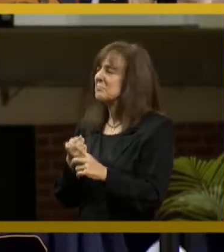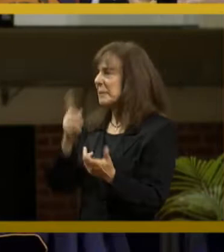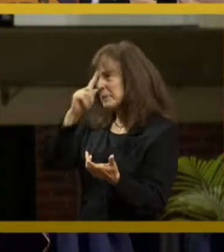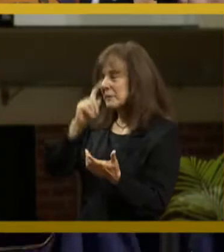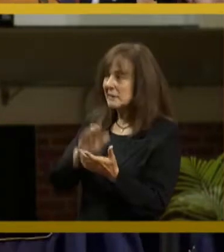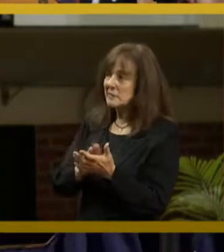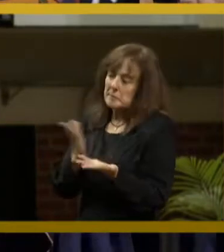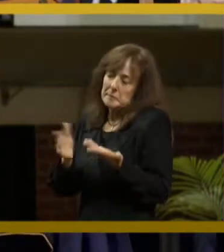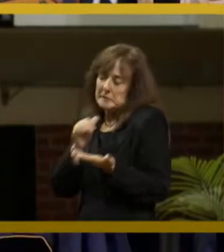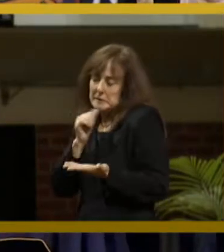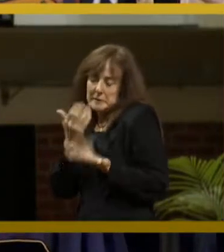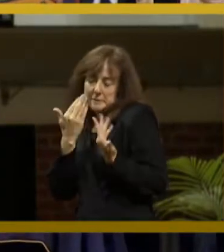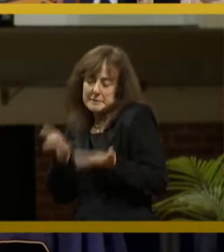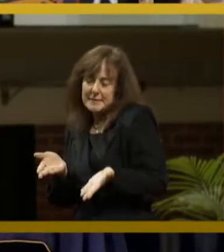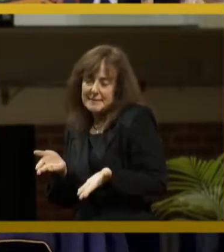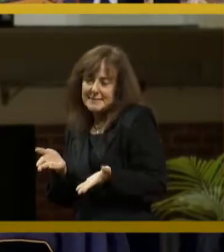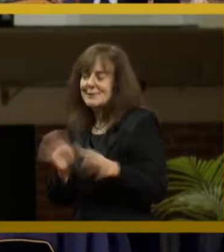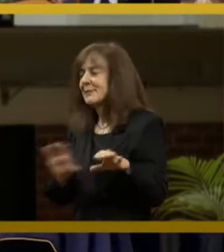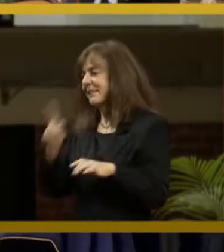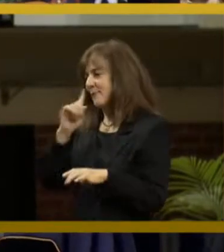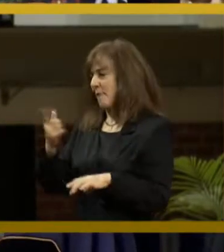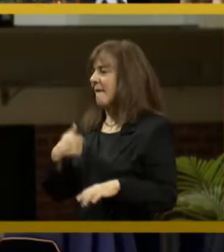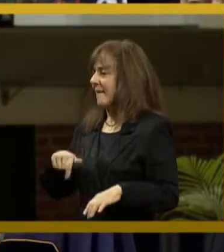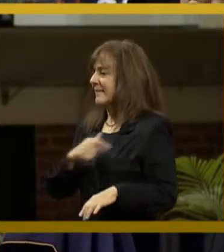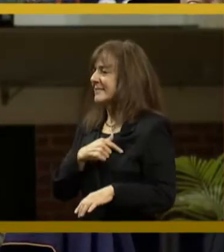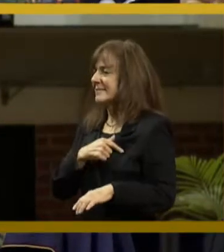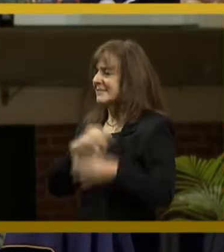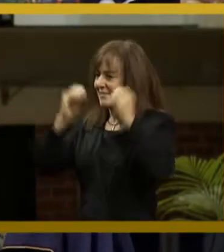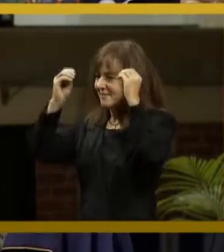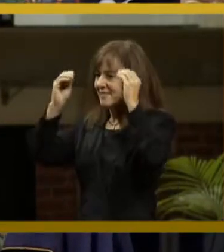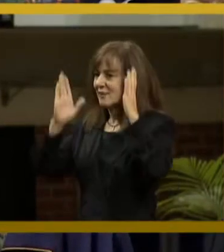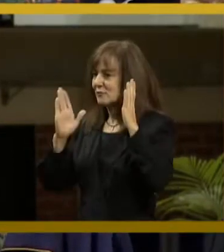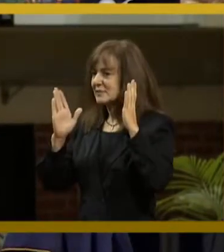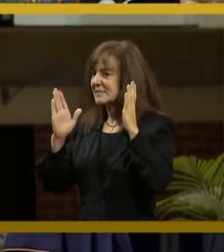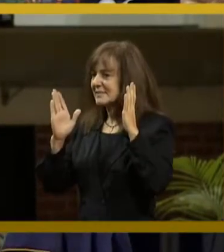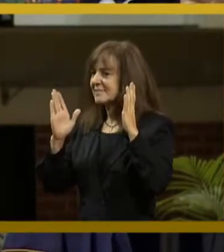it or not, you did it for us, your faculty.